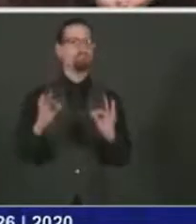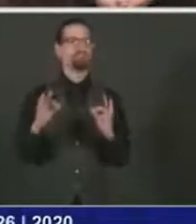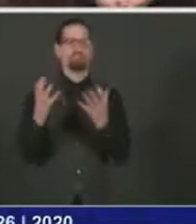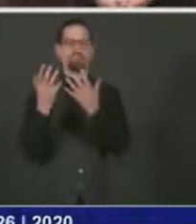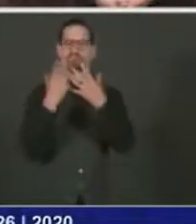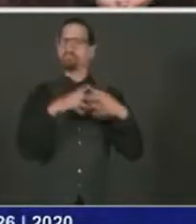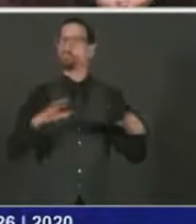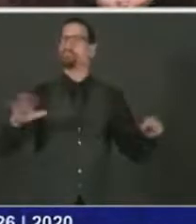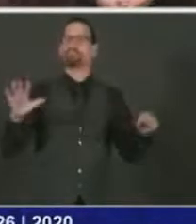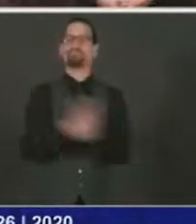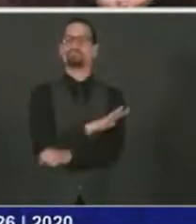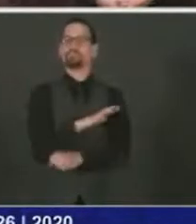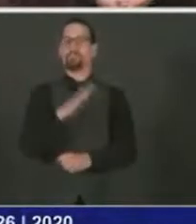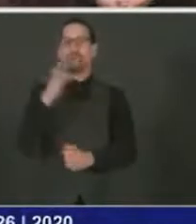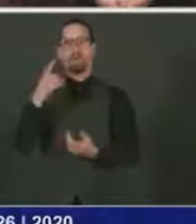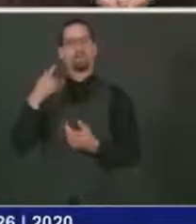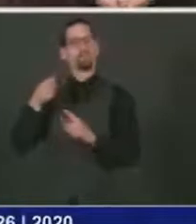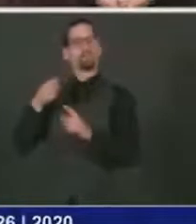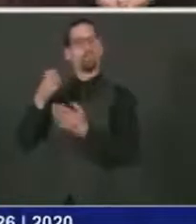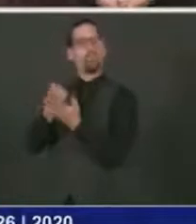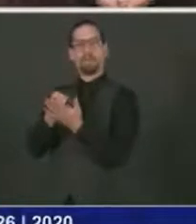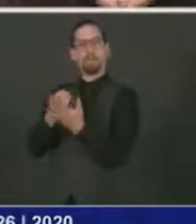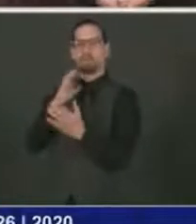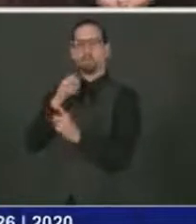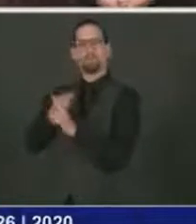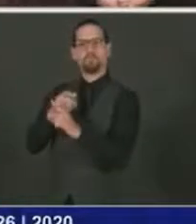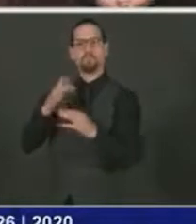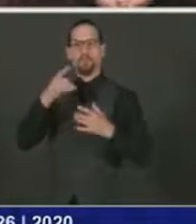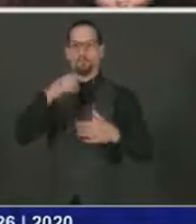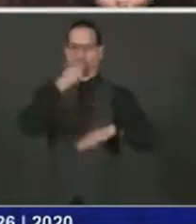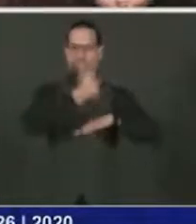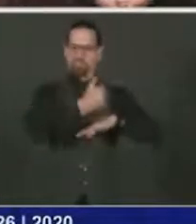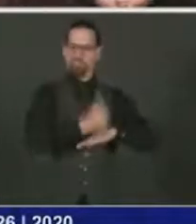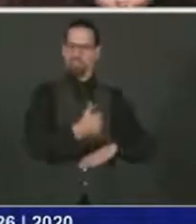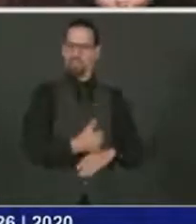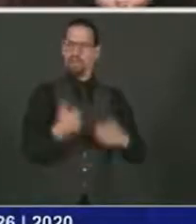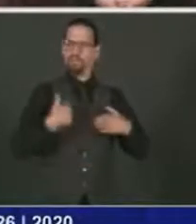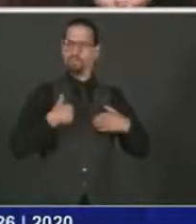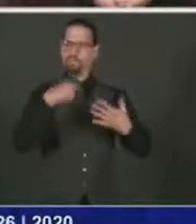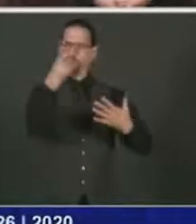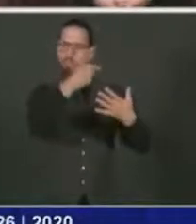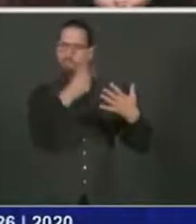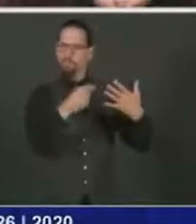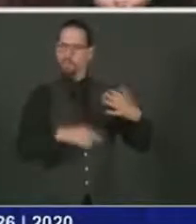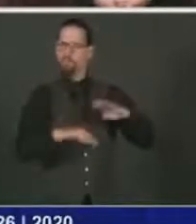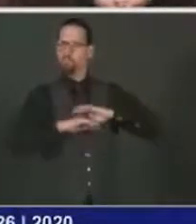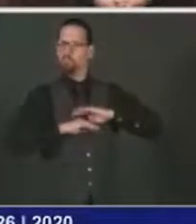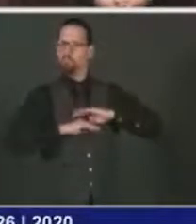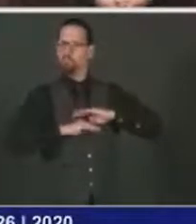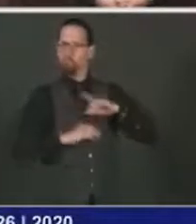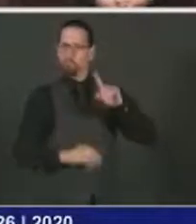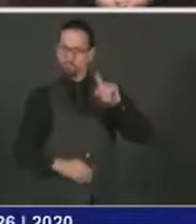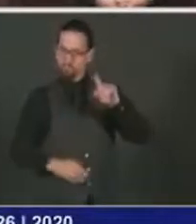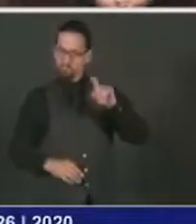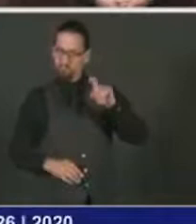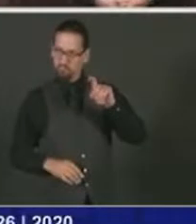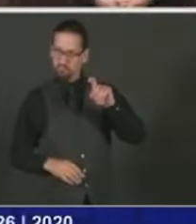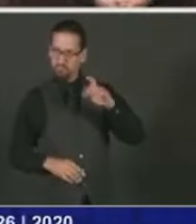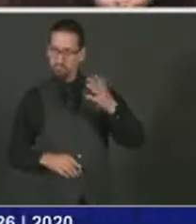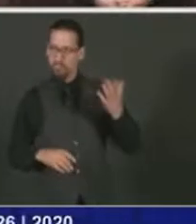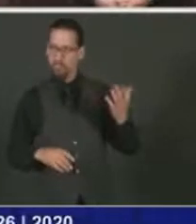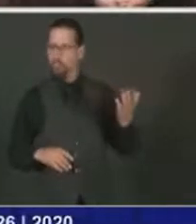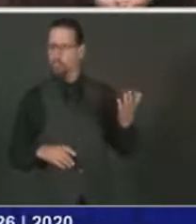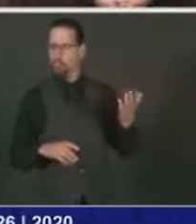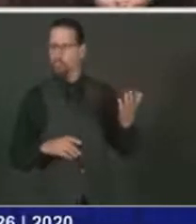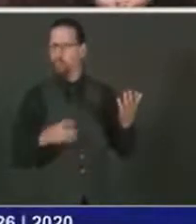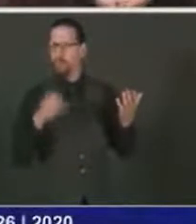shutdowns, the economic effects that we've had, or nearly so, and that if we had that kind of aggressive